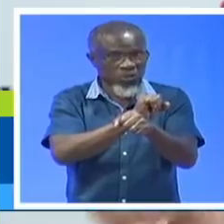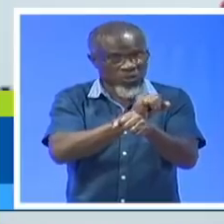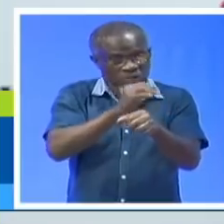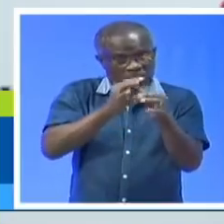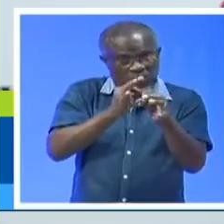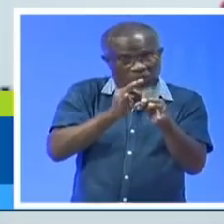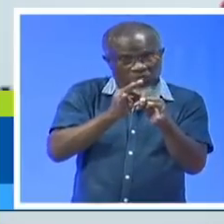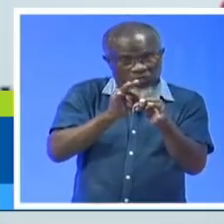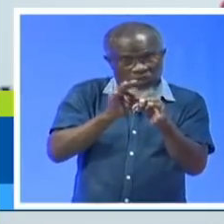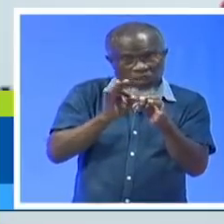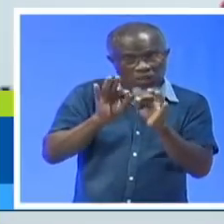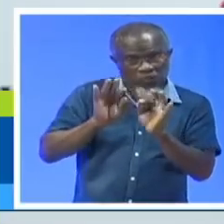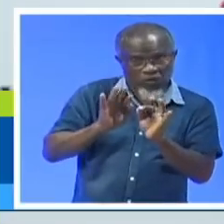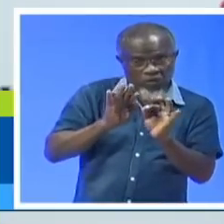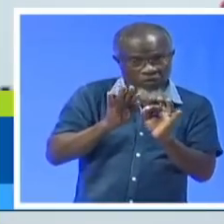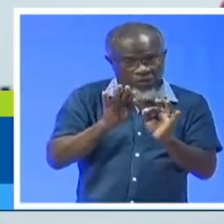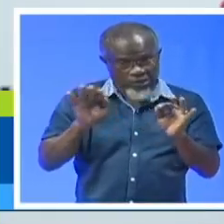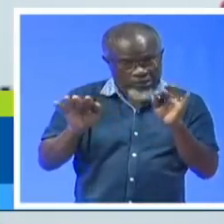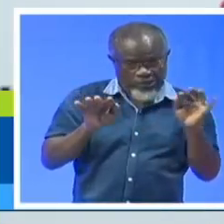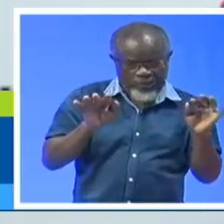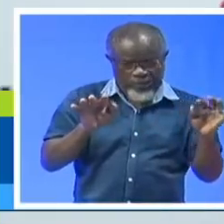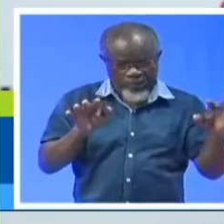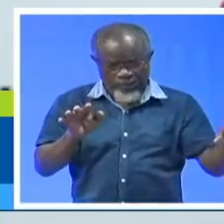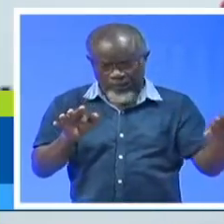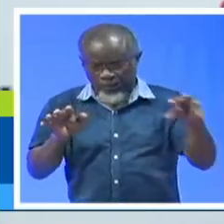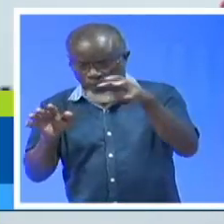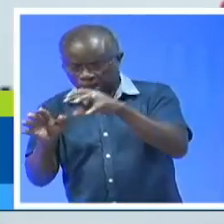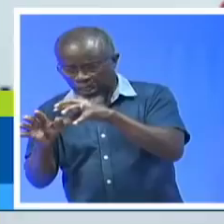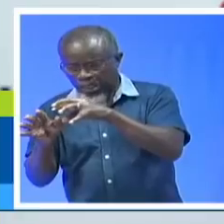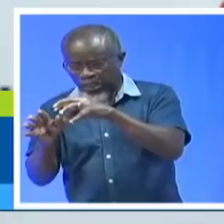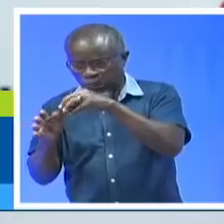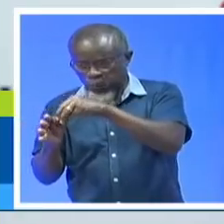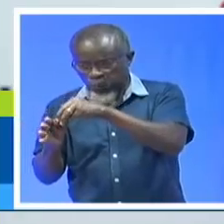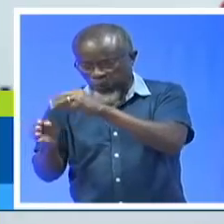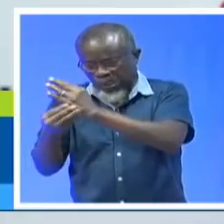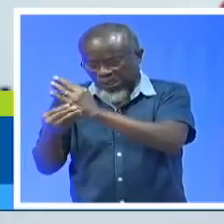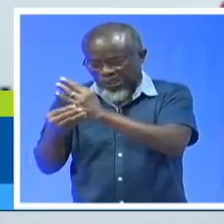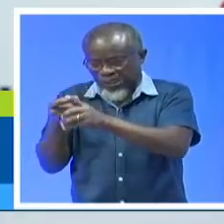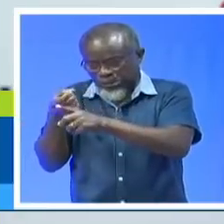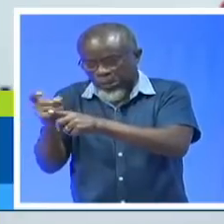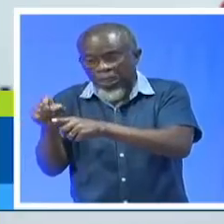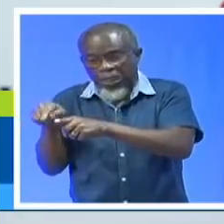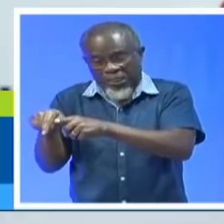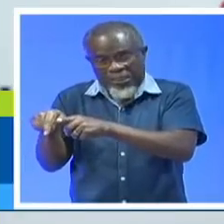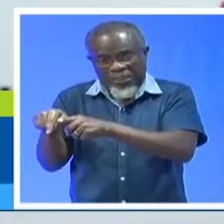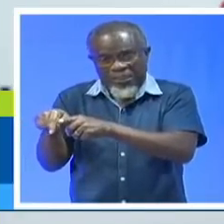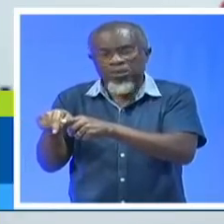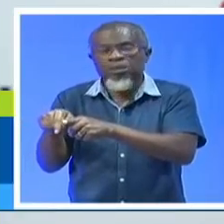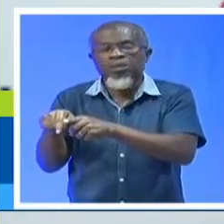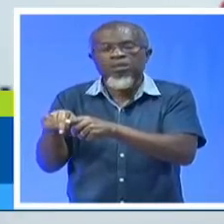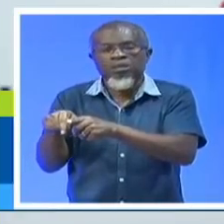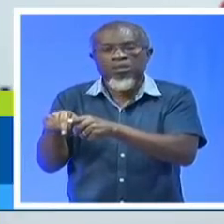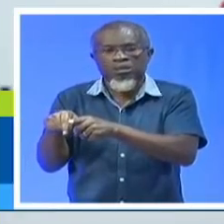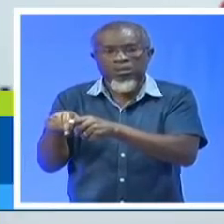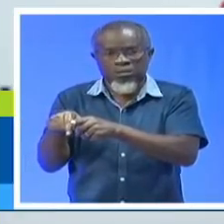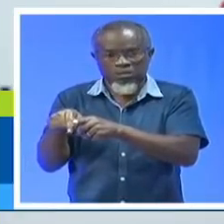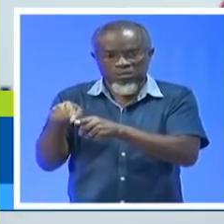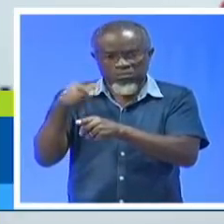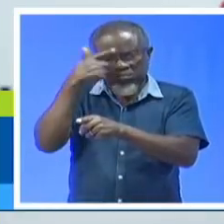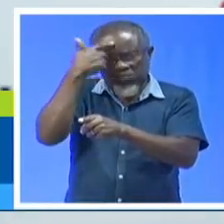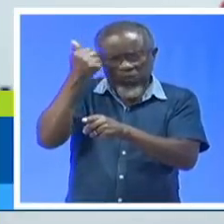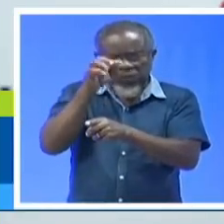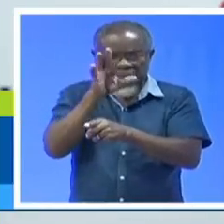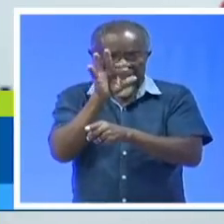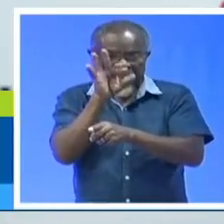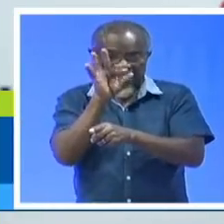that cross-contamination that the question is alluding to, and it's a good question to ask, because 98% of